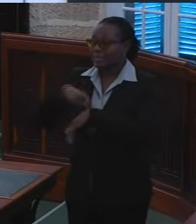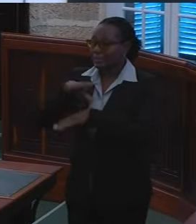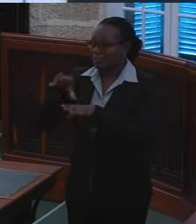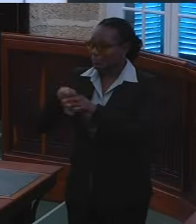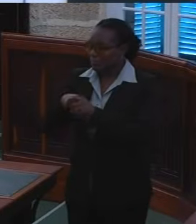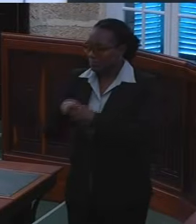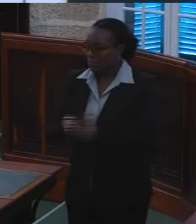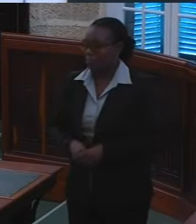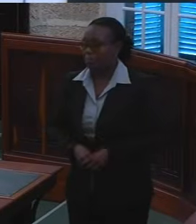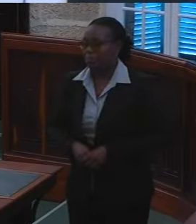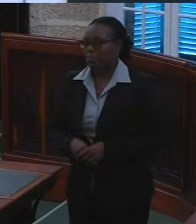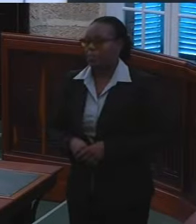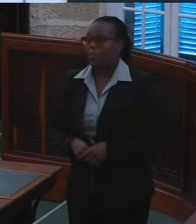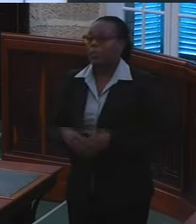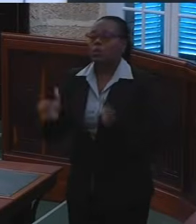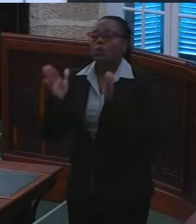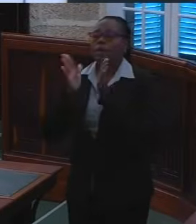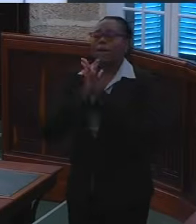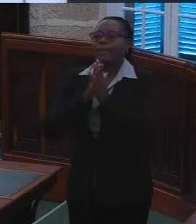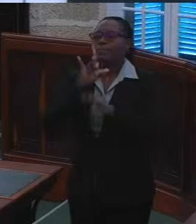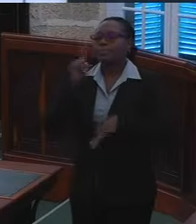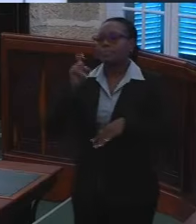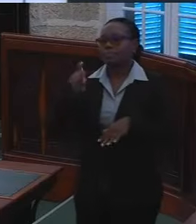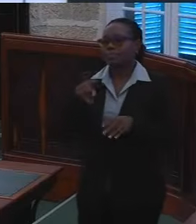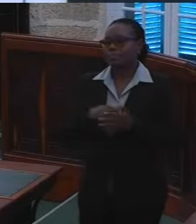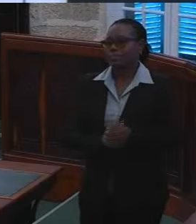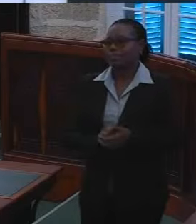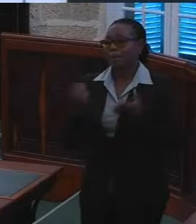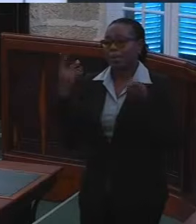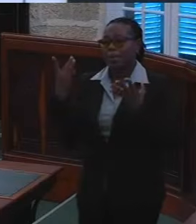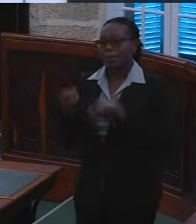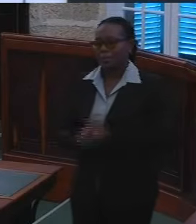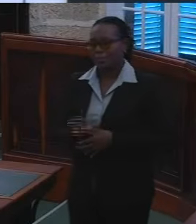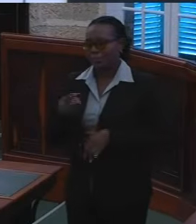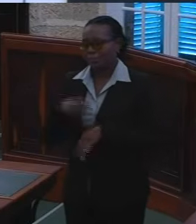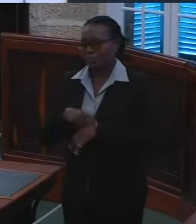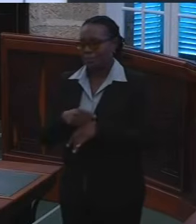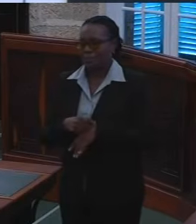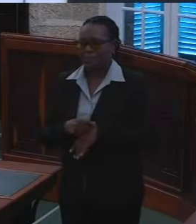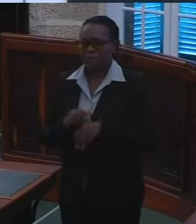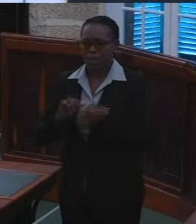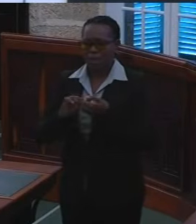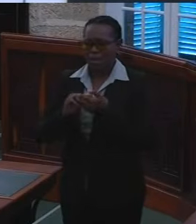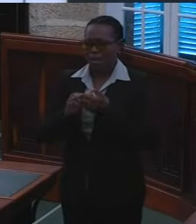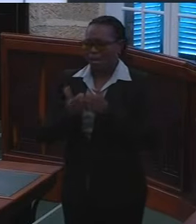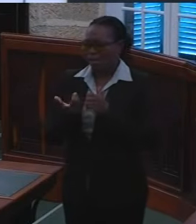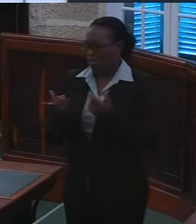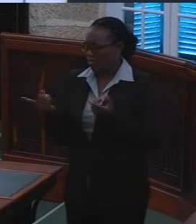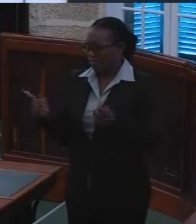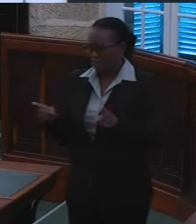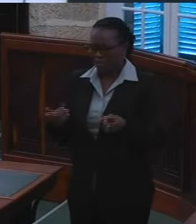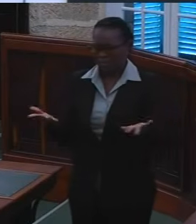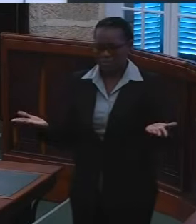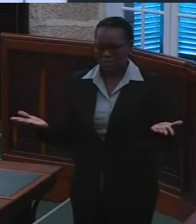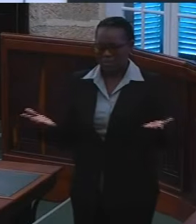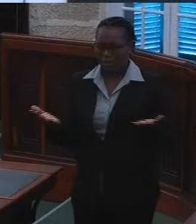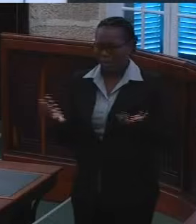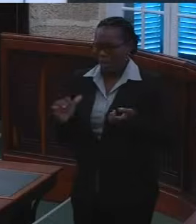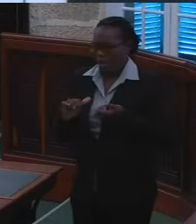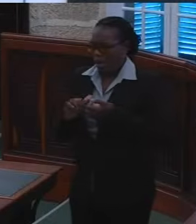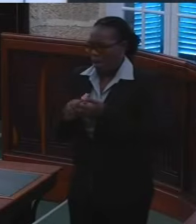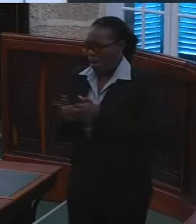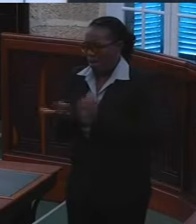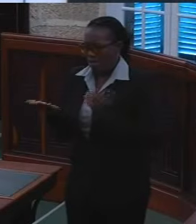sir. And so I asked the question on a number of cases, as I said, how did we get here? How did